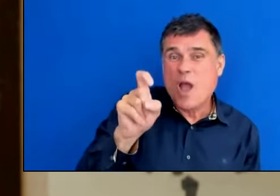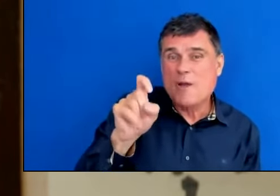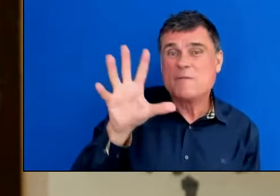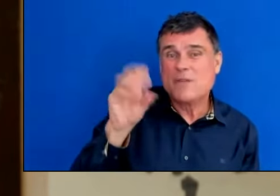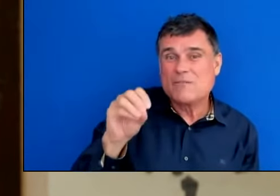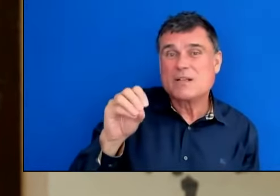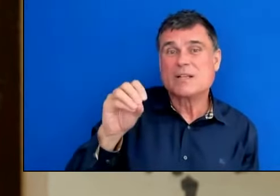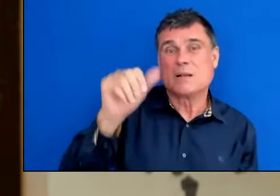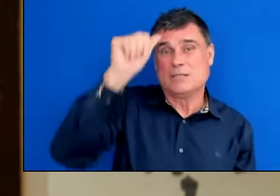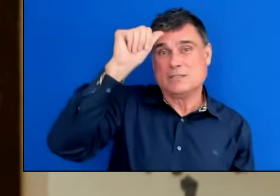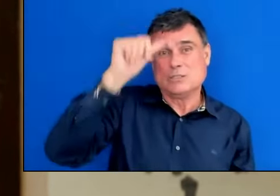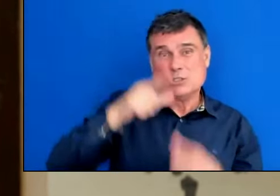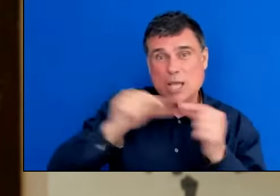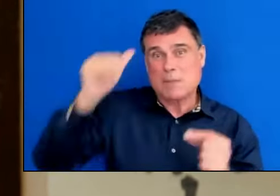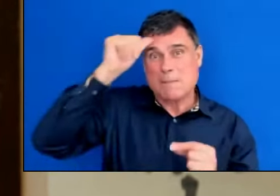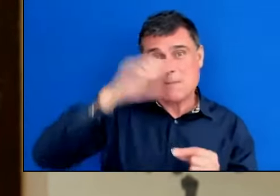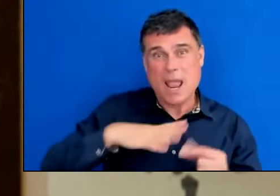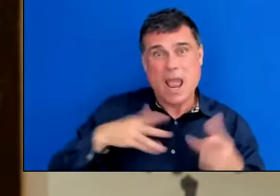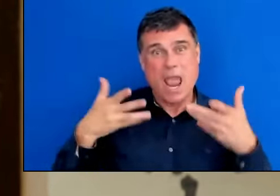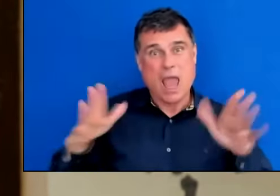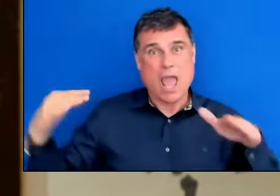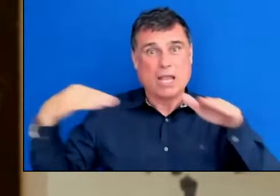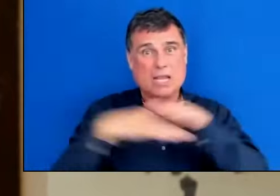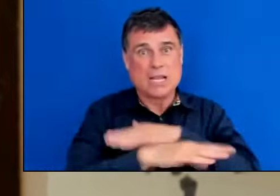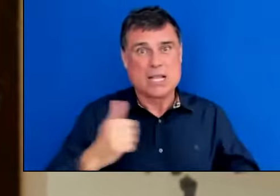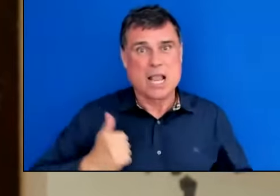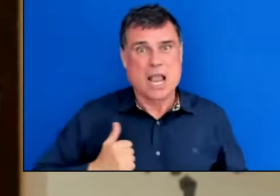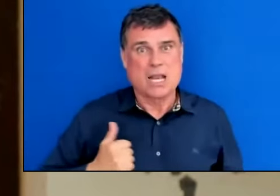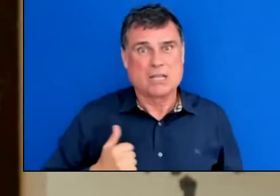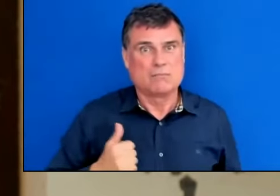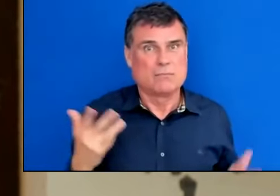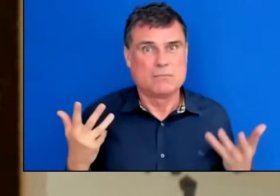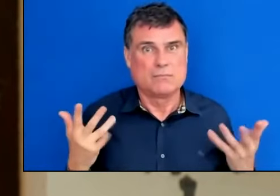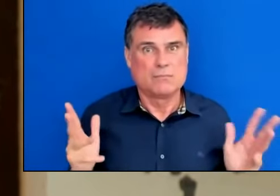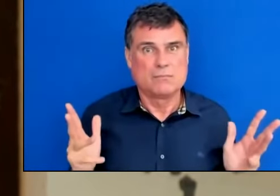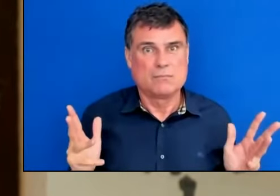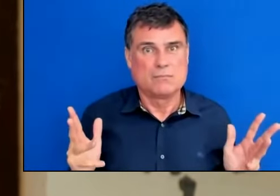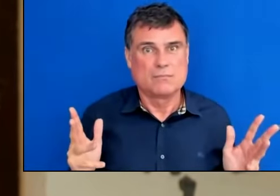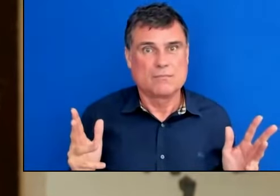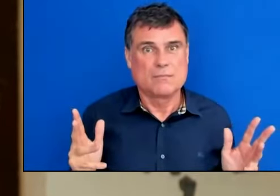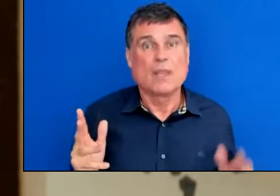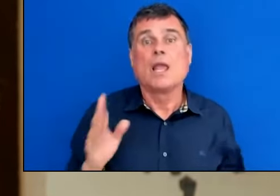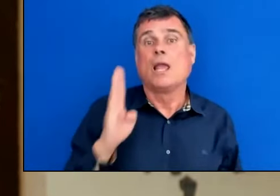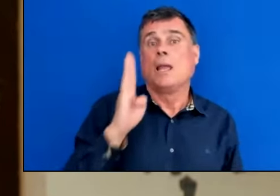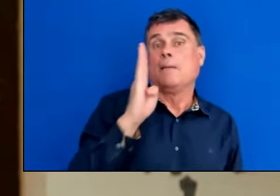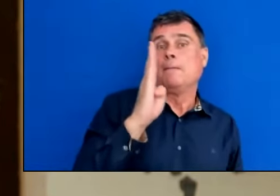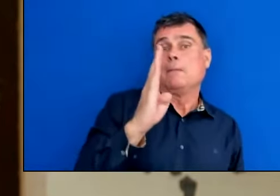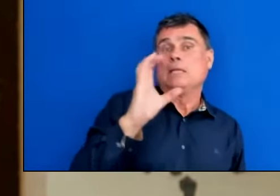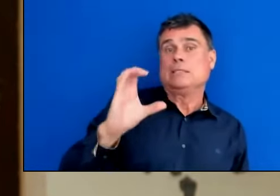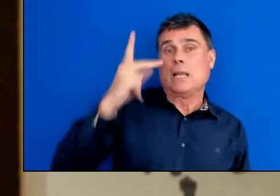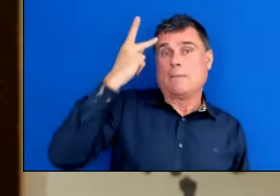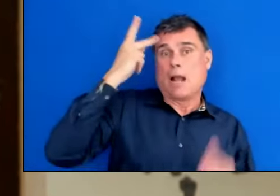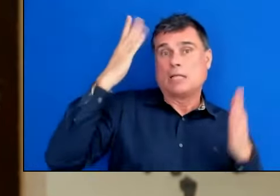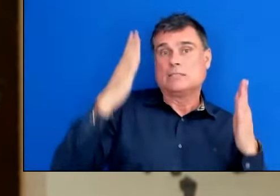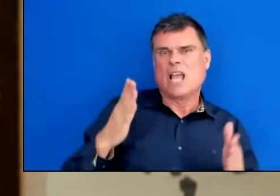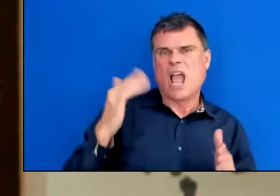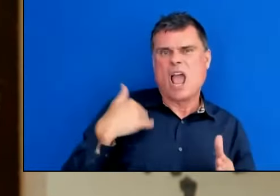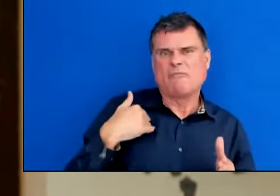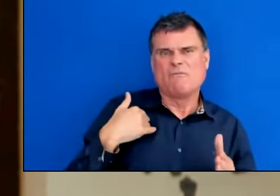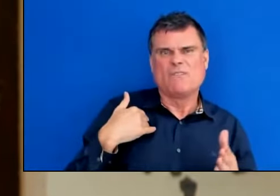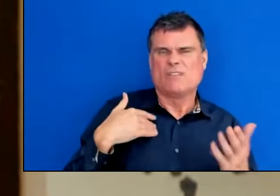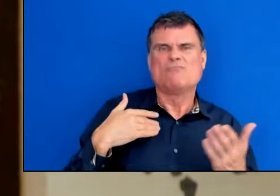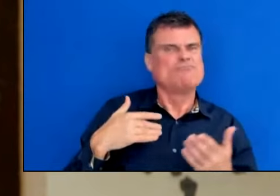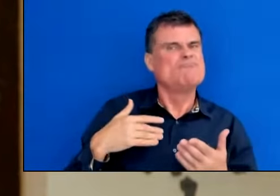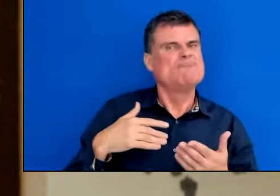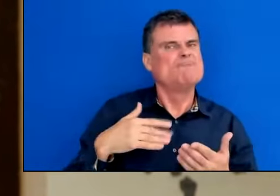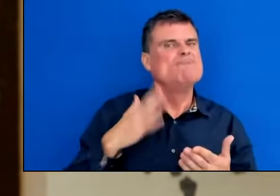men were allowed into Canada. The BC politicians were espousing racist